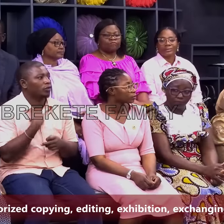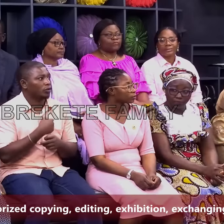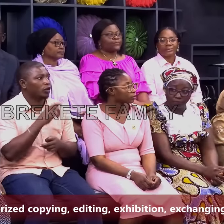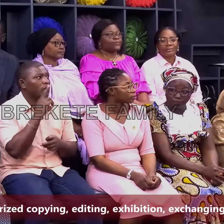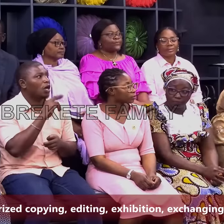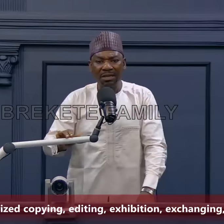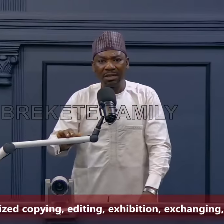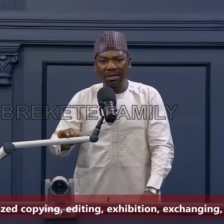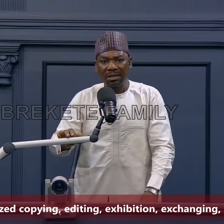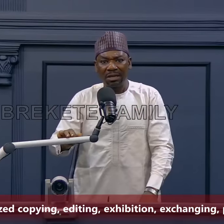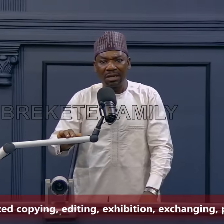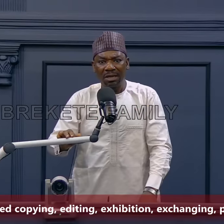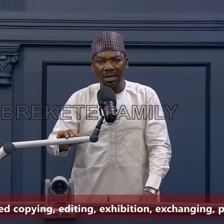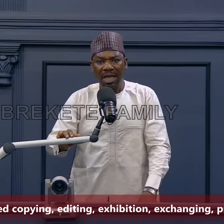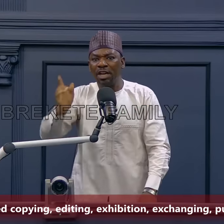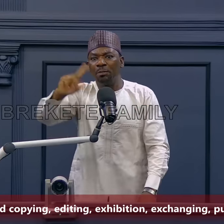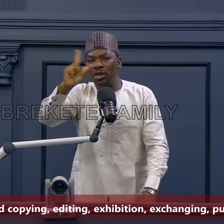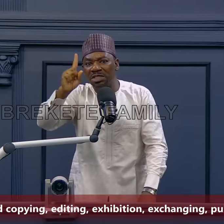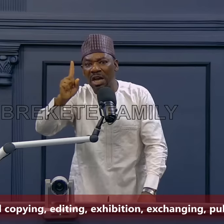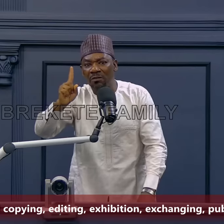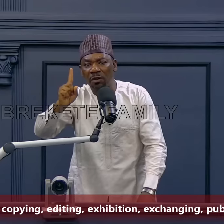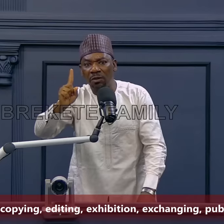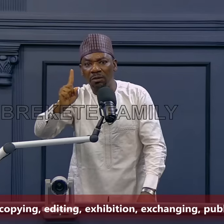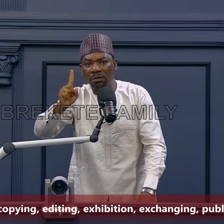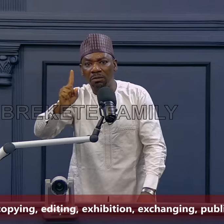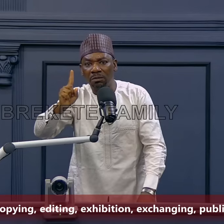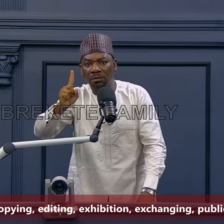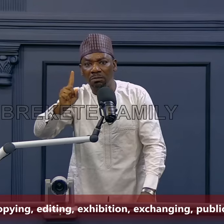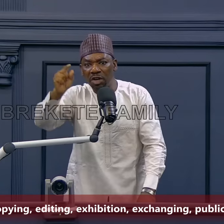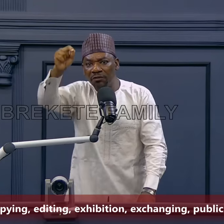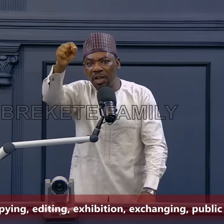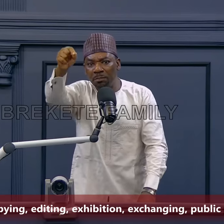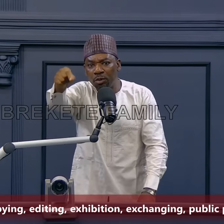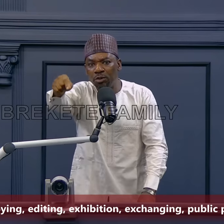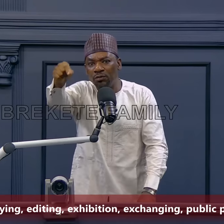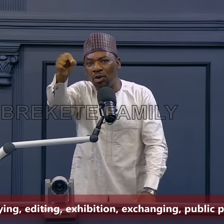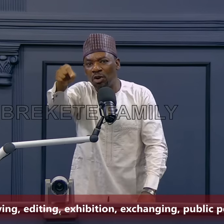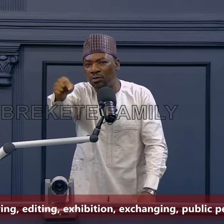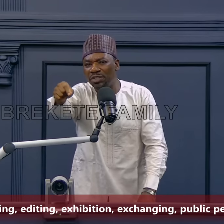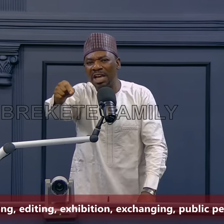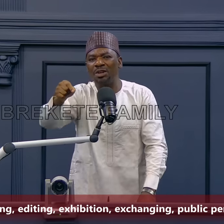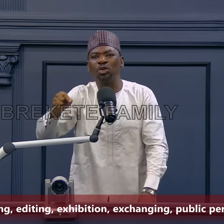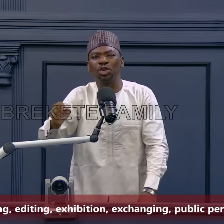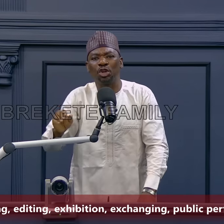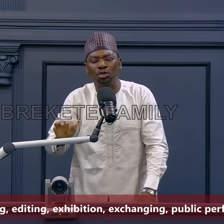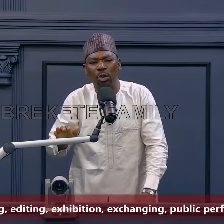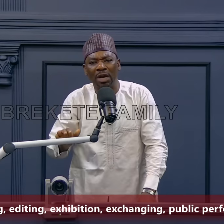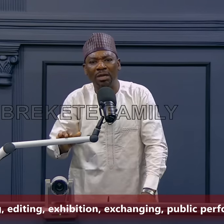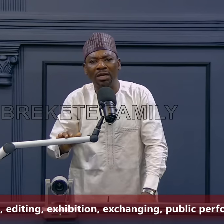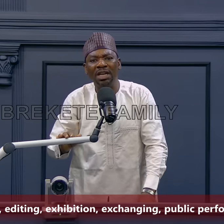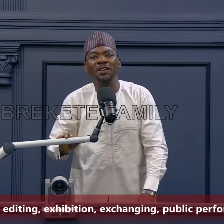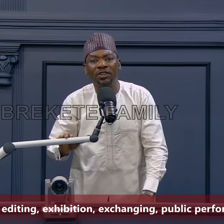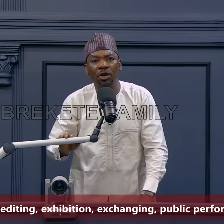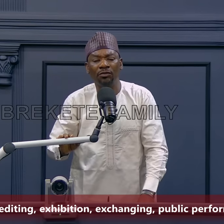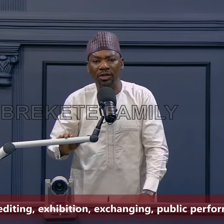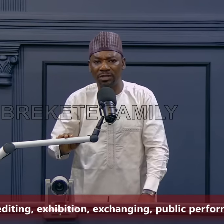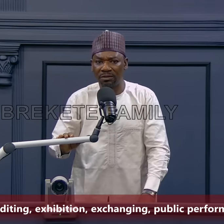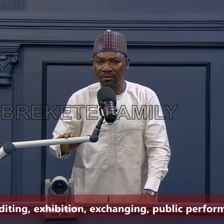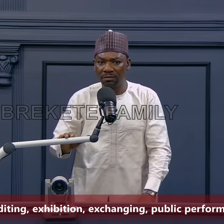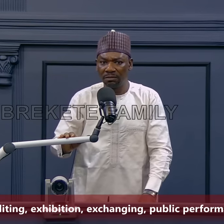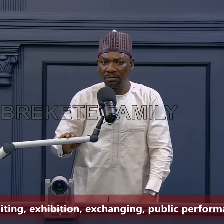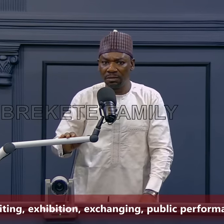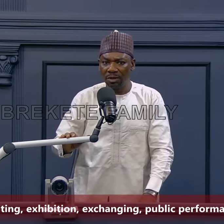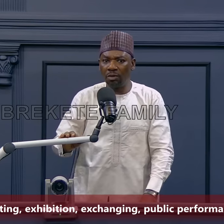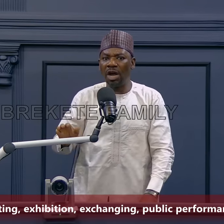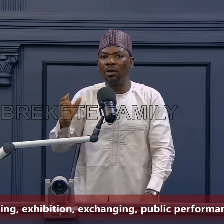not after anybody's downfall but if they put you for office and you know they do well leave the